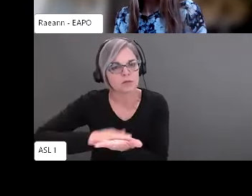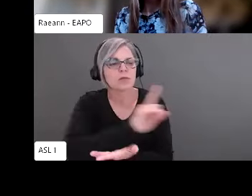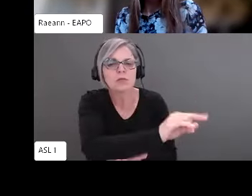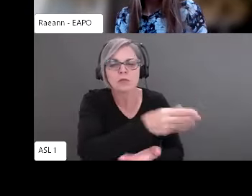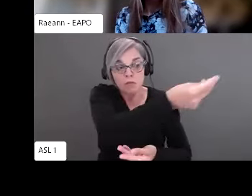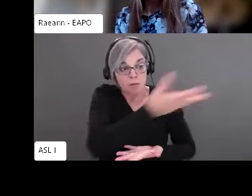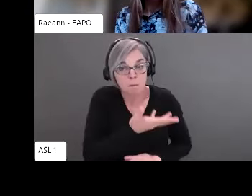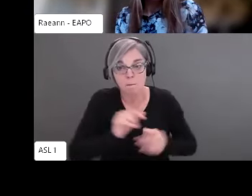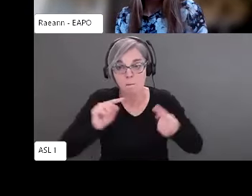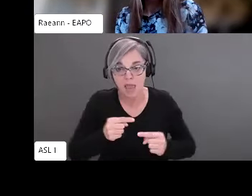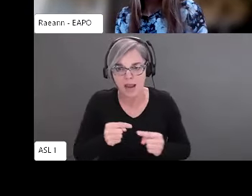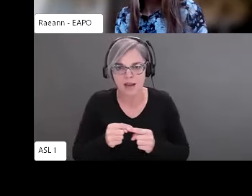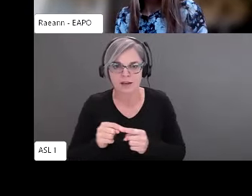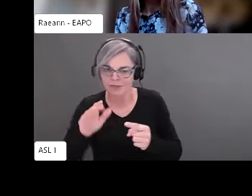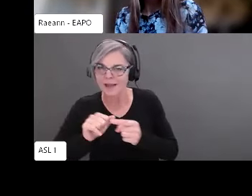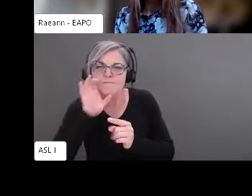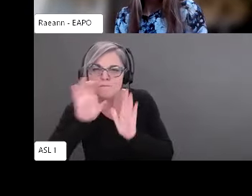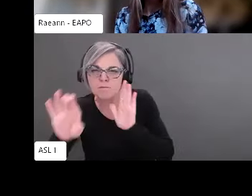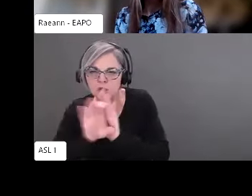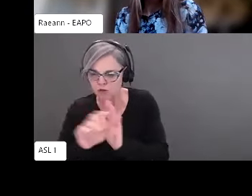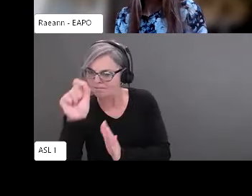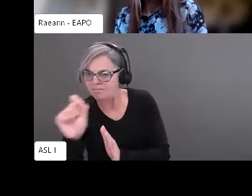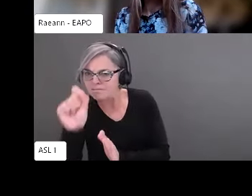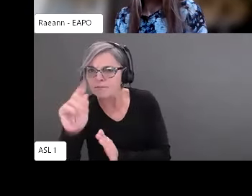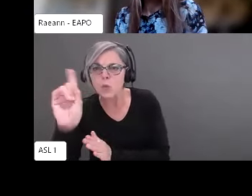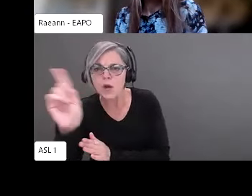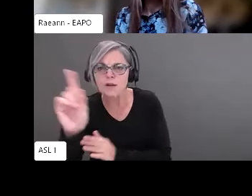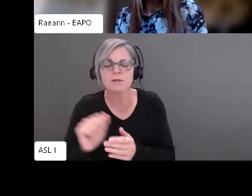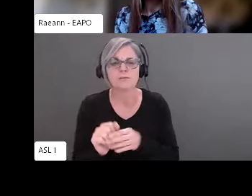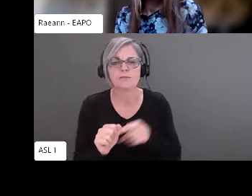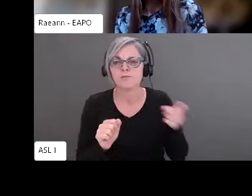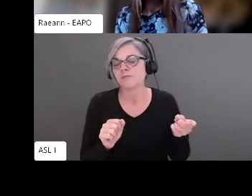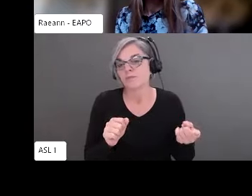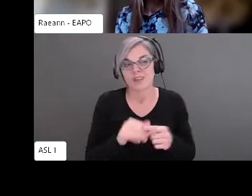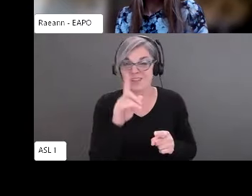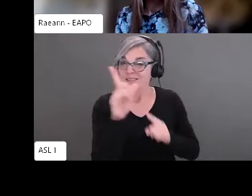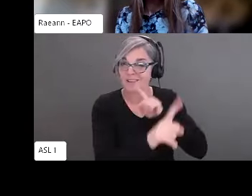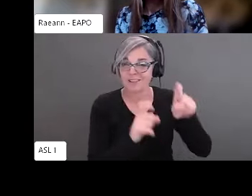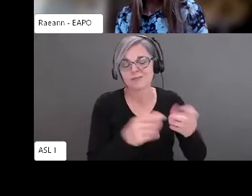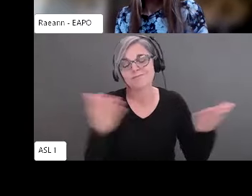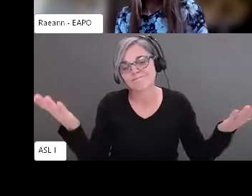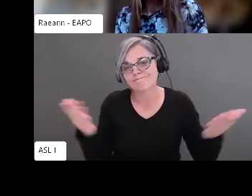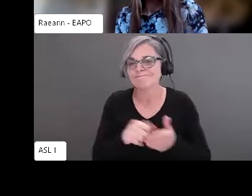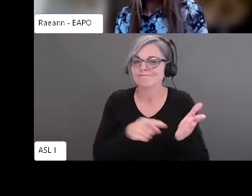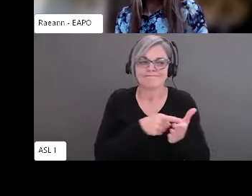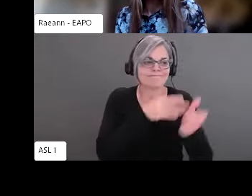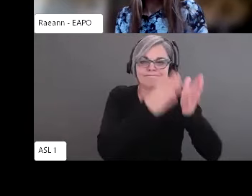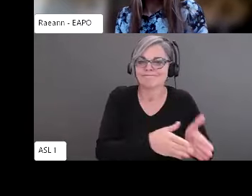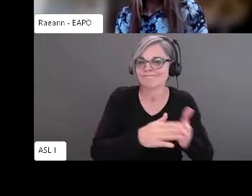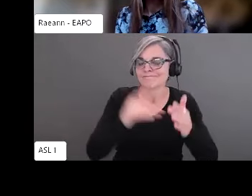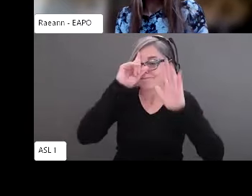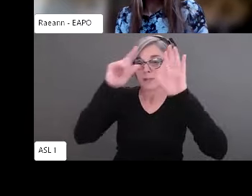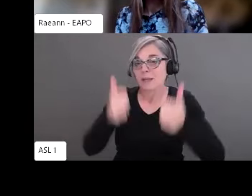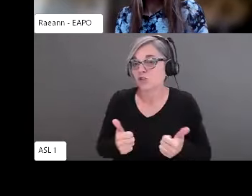question. As we'll talk about in a moment with dementia, sometimes you have people who can't answer. And this is depending